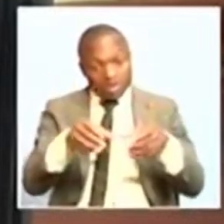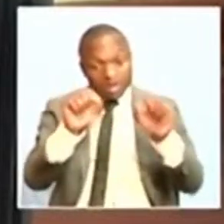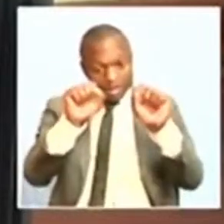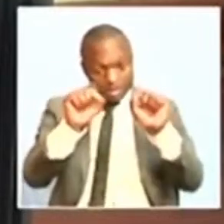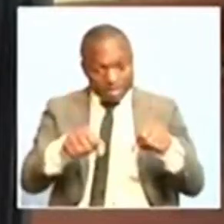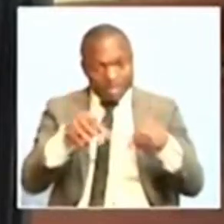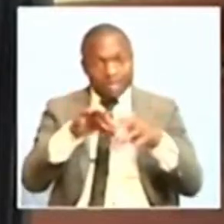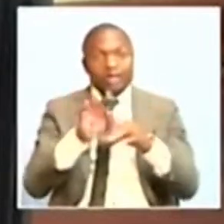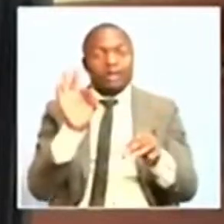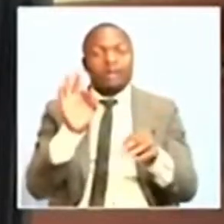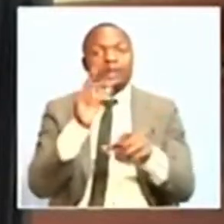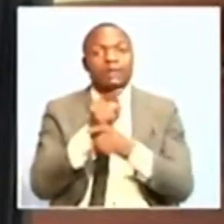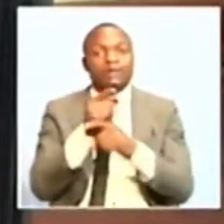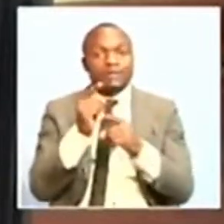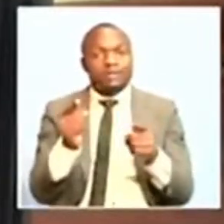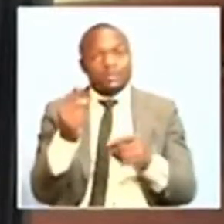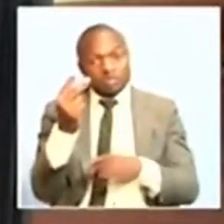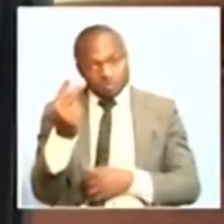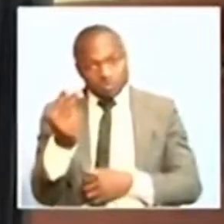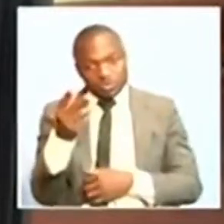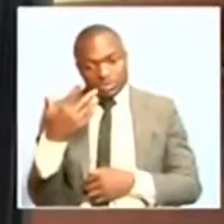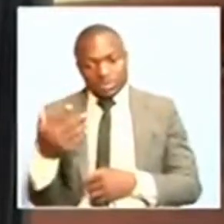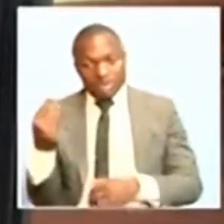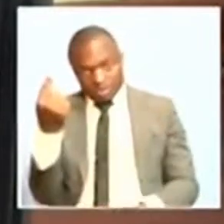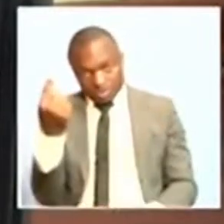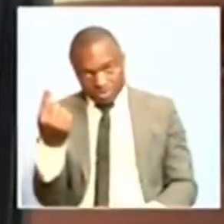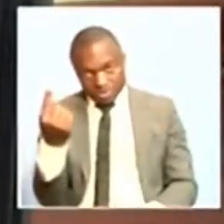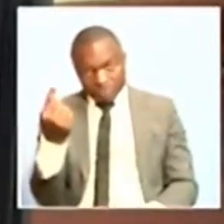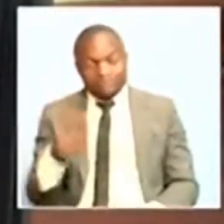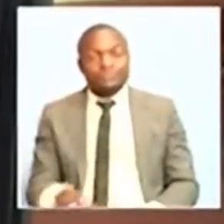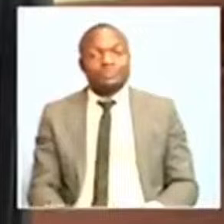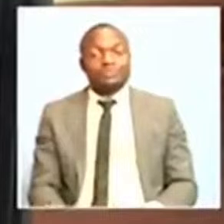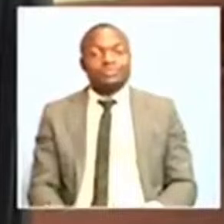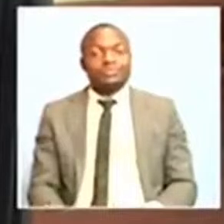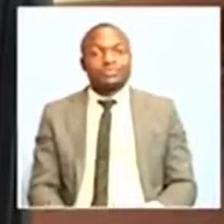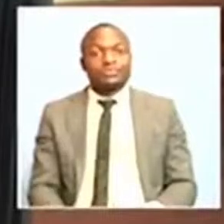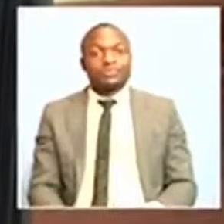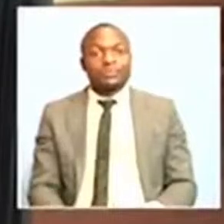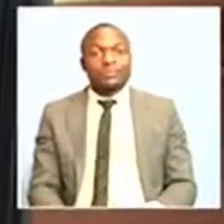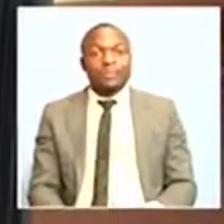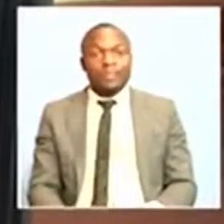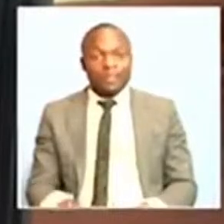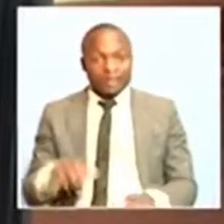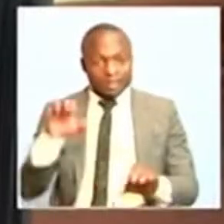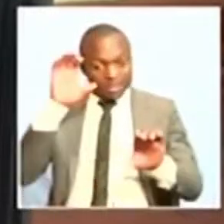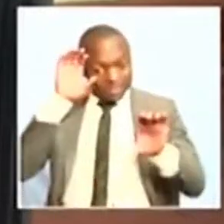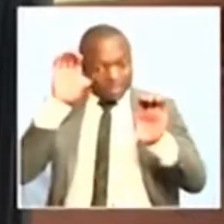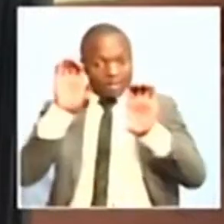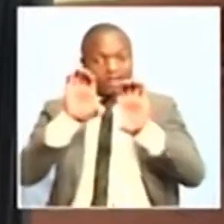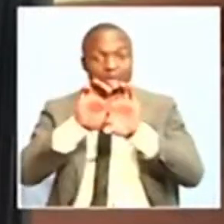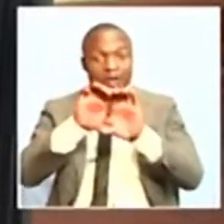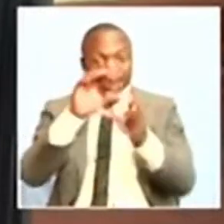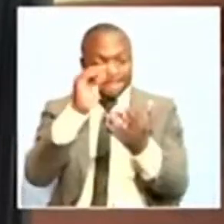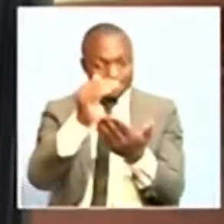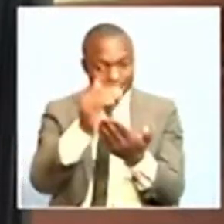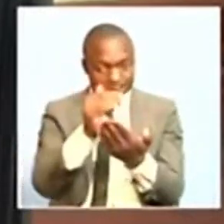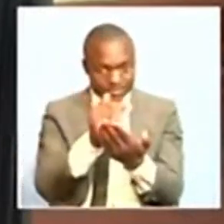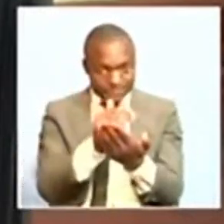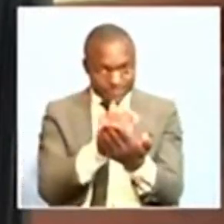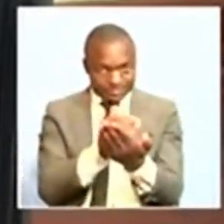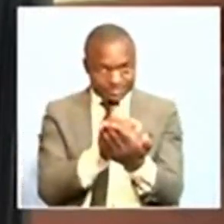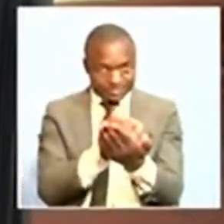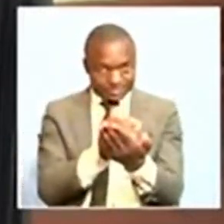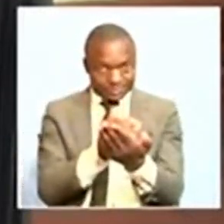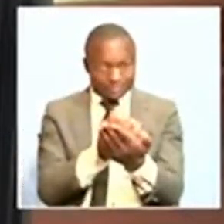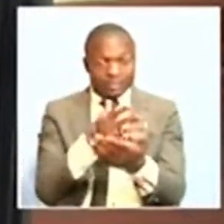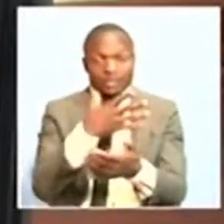out just two things. One, in terms of the prescribed conditions that